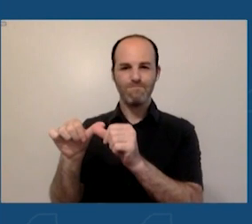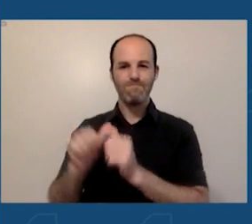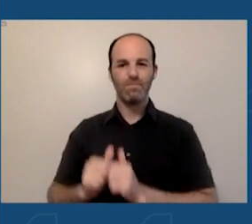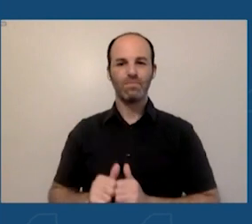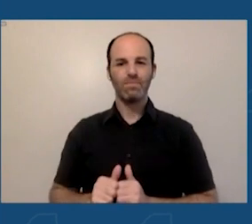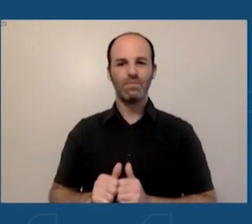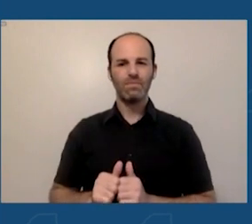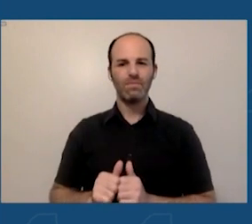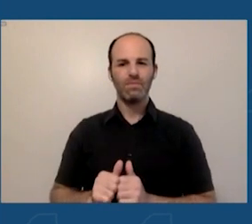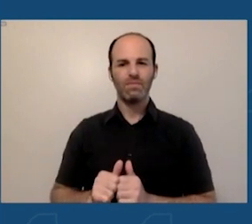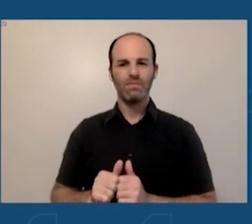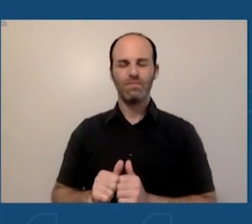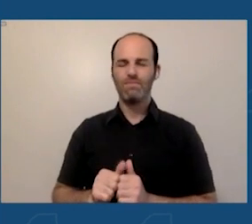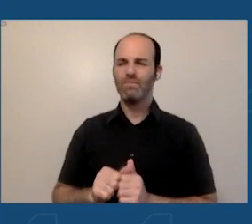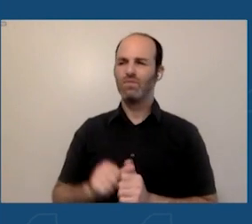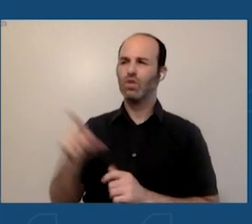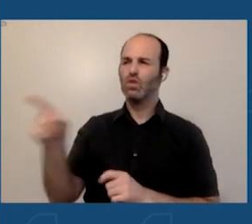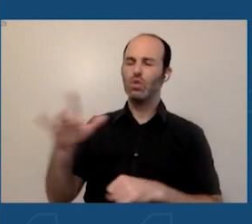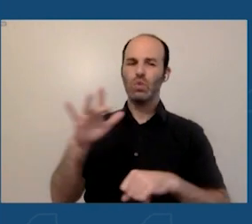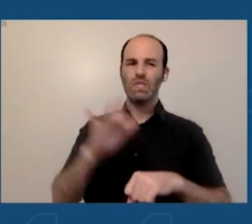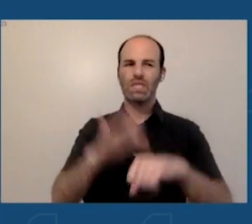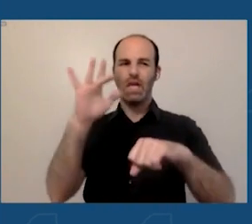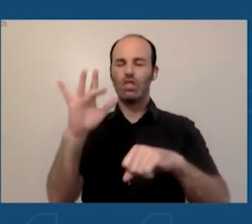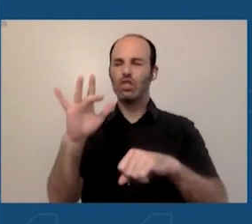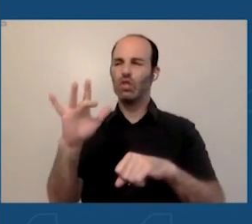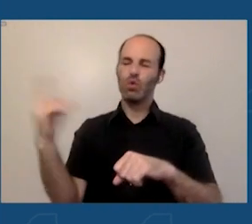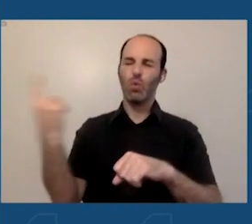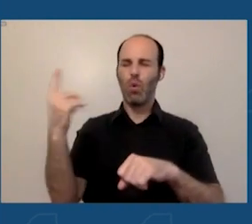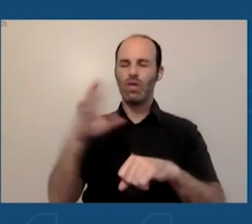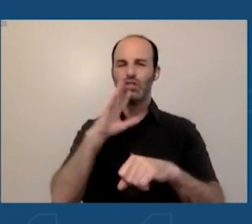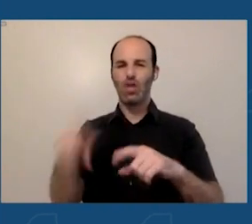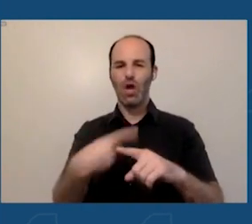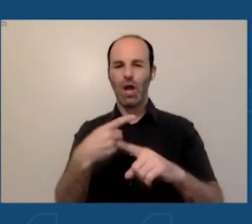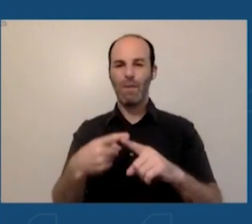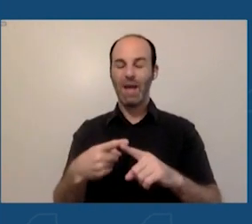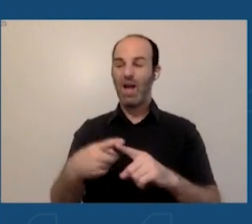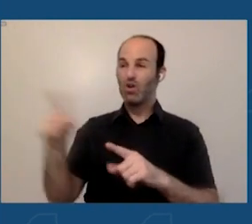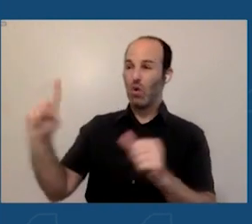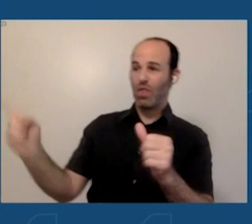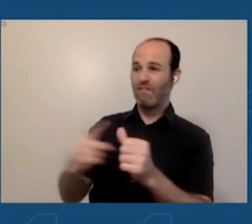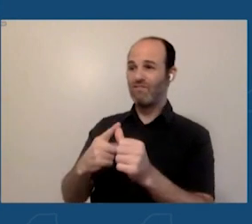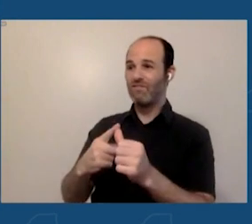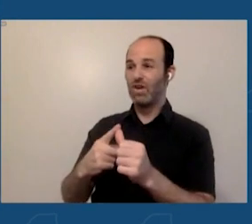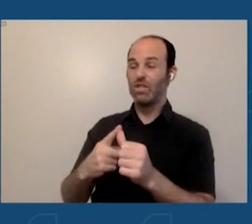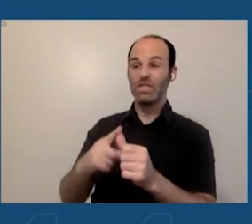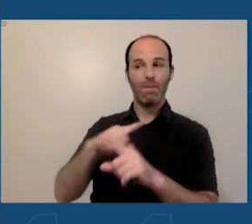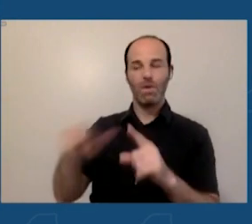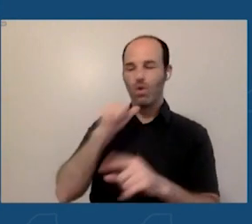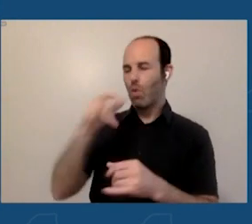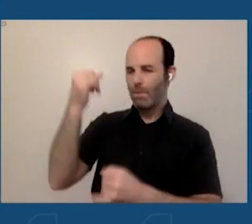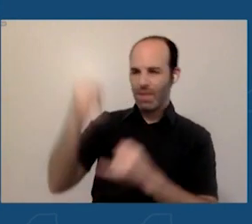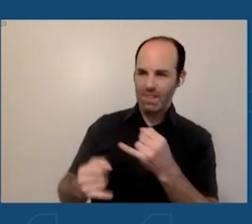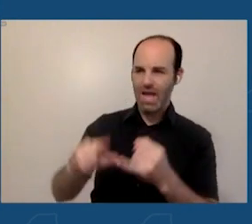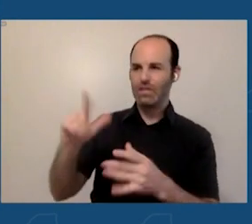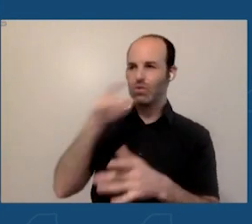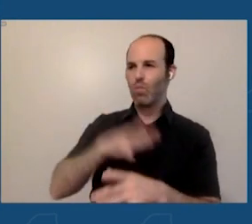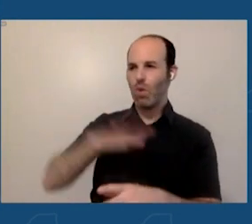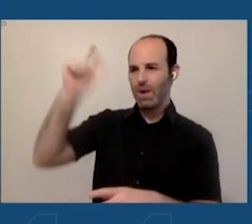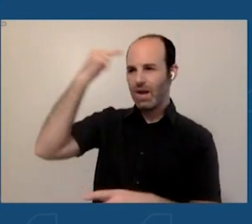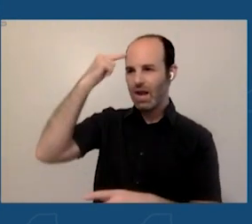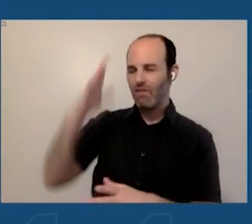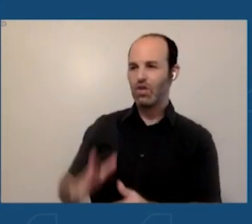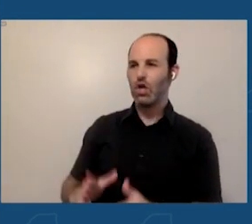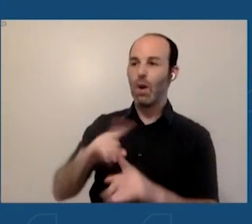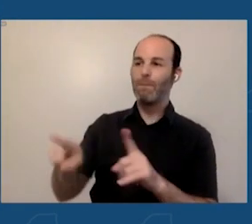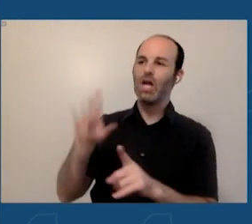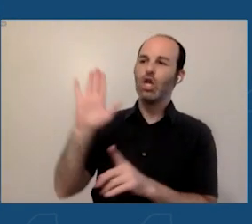you touched on it. You always touch on it. You're the first, but you won't be the last woman governor. But I believe that your lived experience puts you in a position